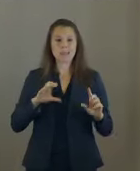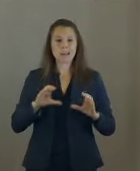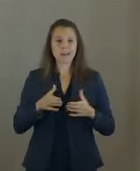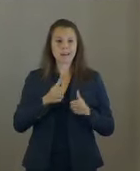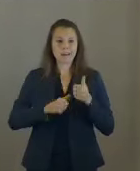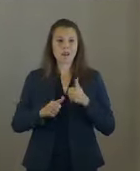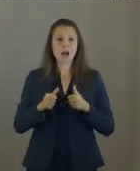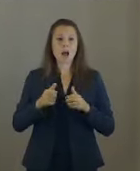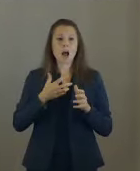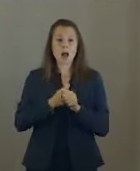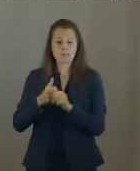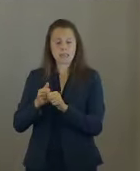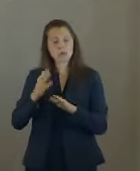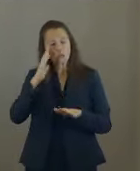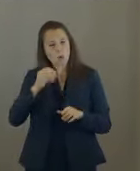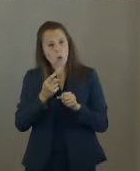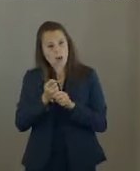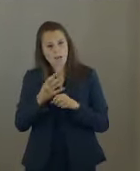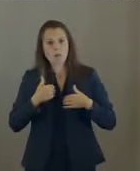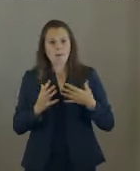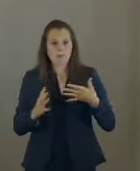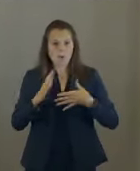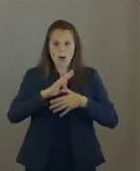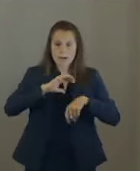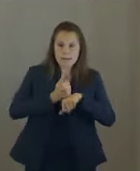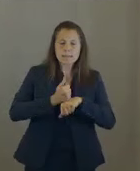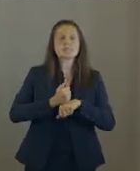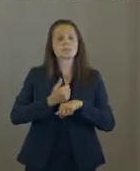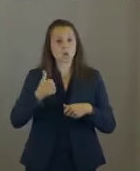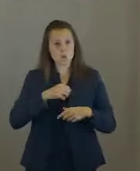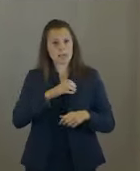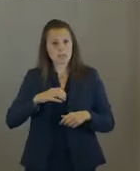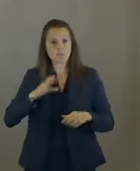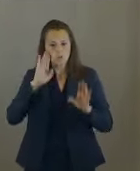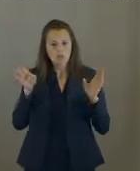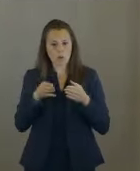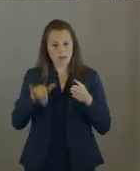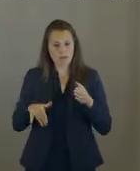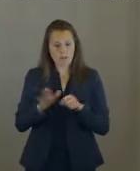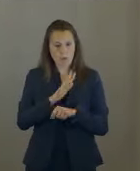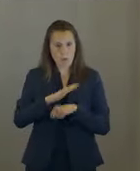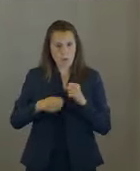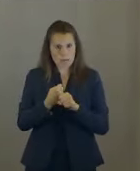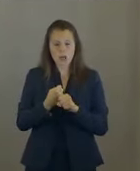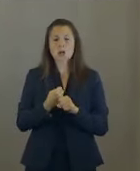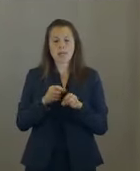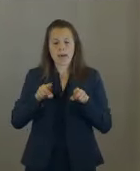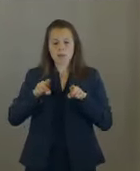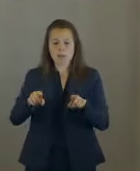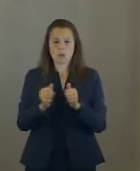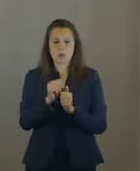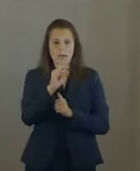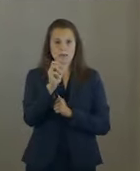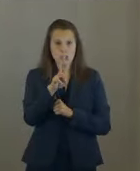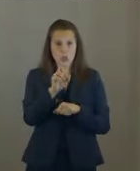you know, each year we set priorities of special interest for the year that we as a commission will focus on and that align with the work of the